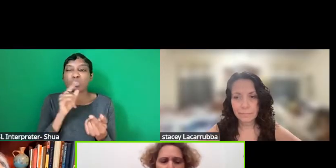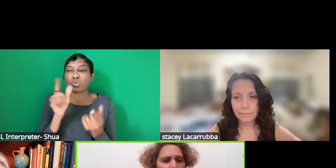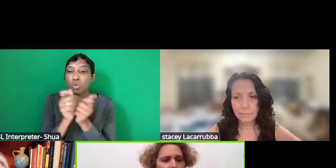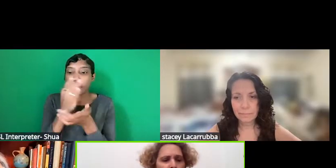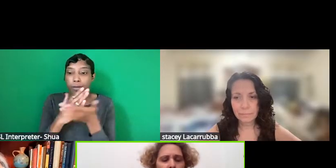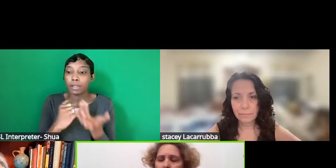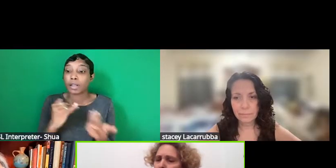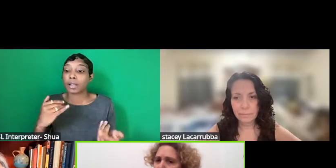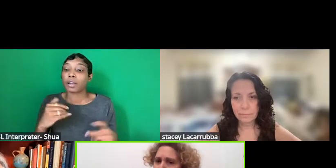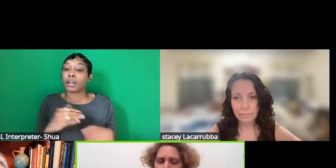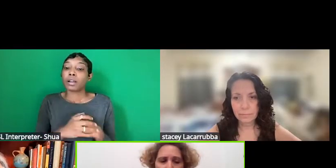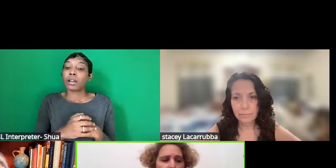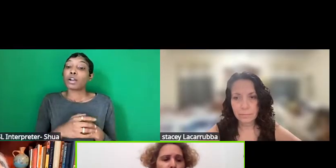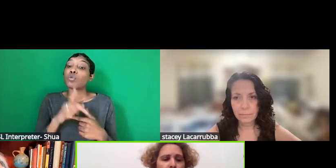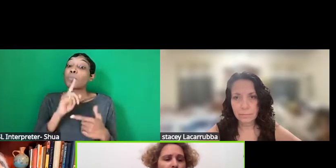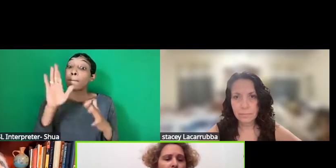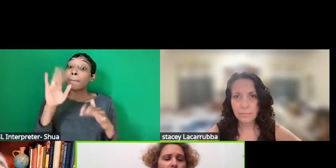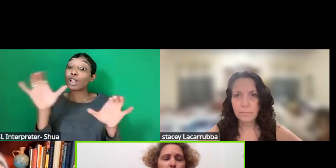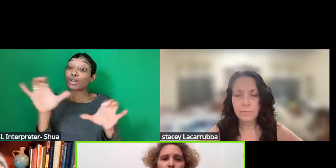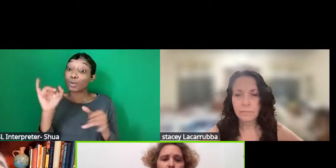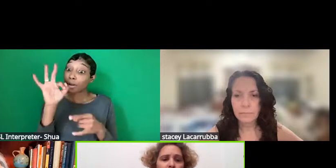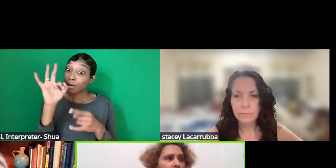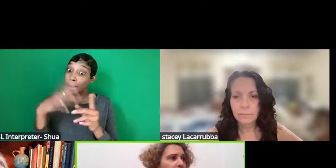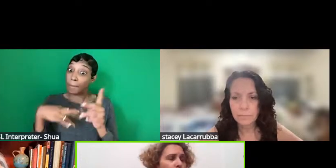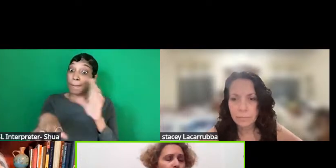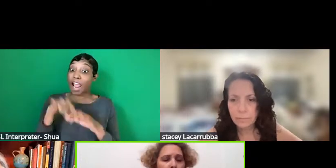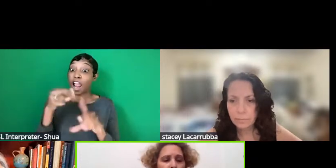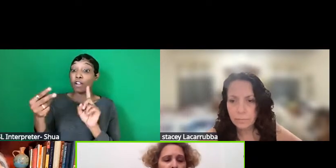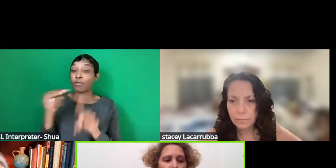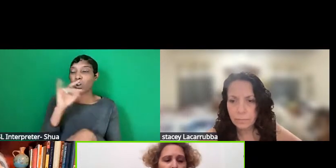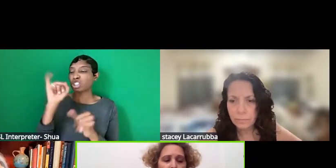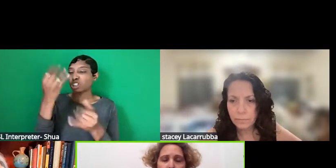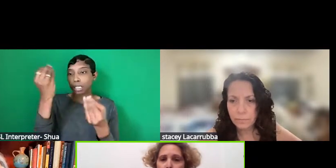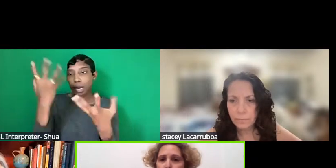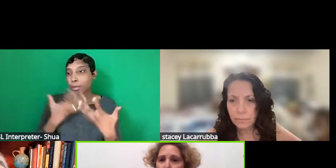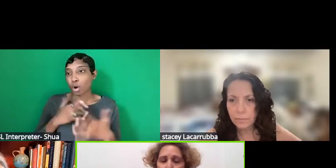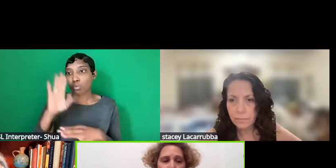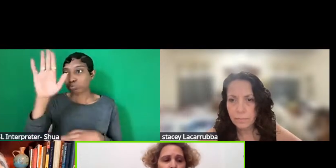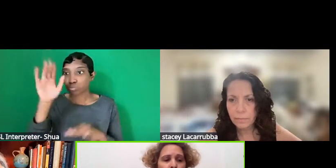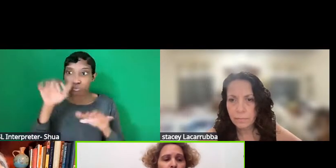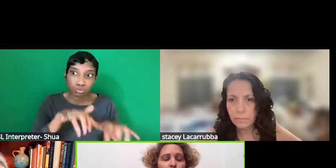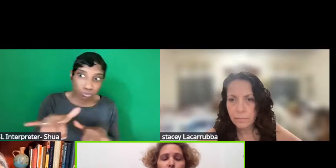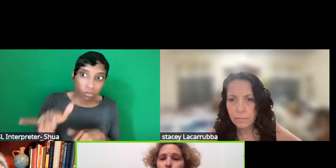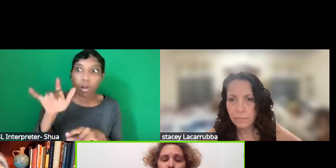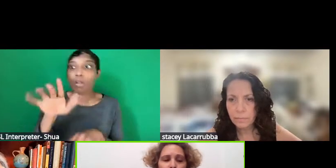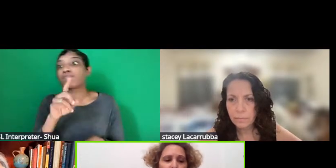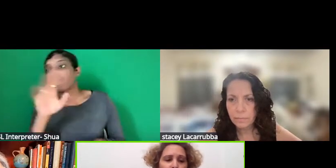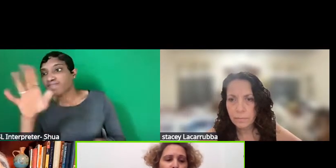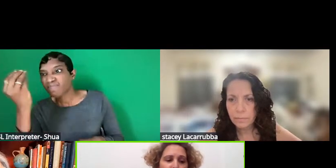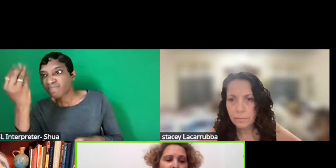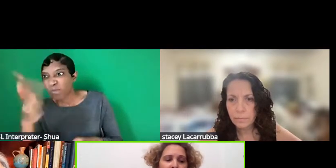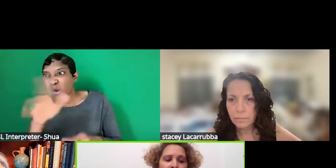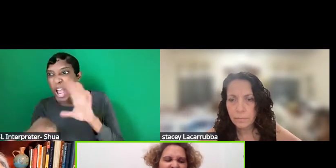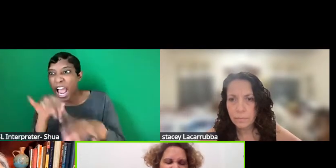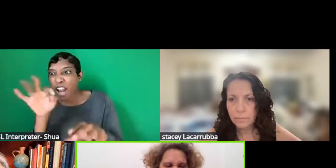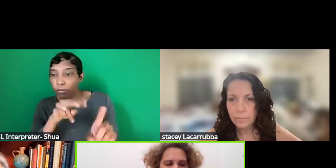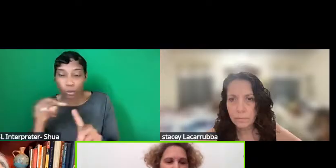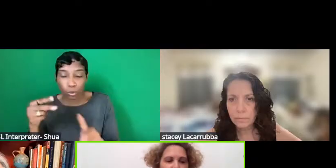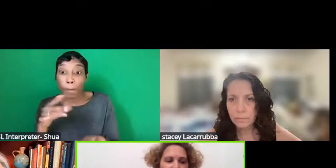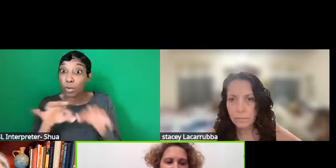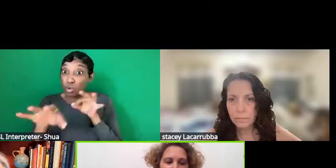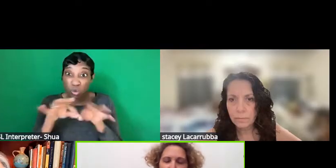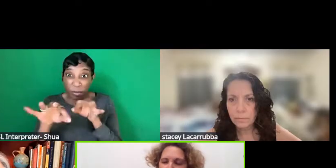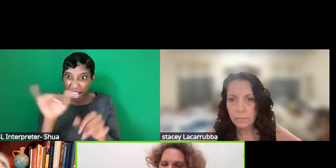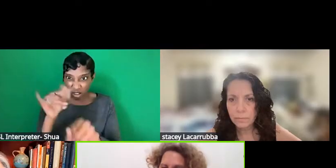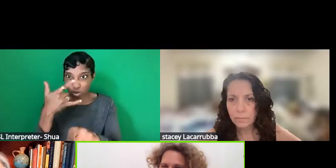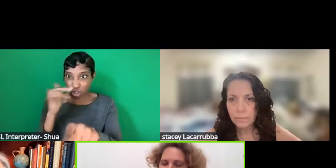I'm out of view, if anybody lets me know, that would be fine. I can make sure that things are better in a better view for you. So you can just start ripping it like that. And